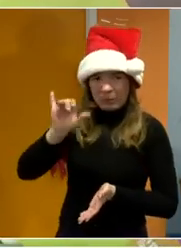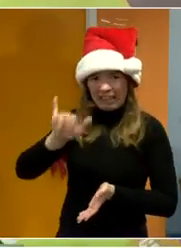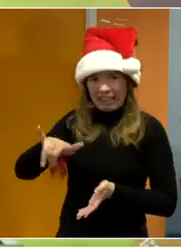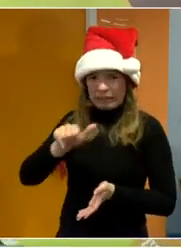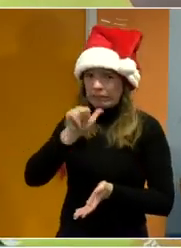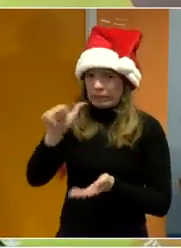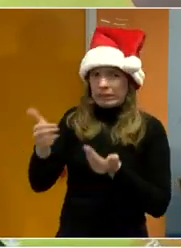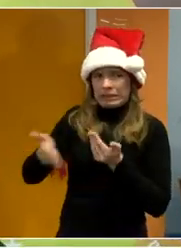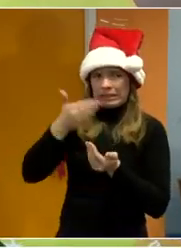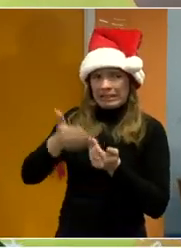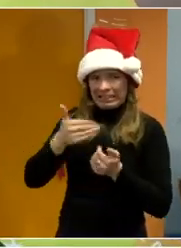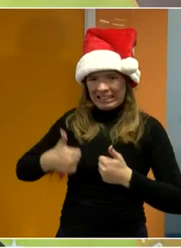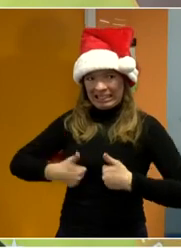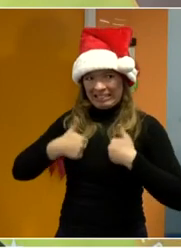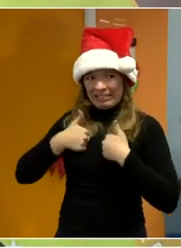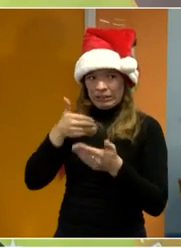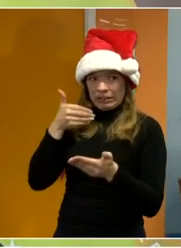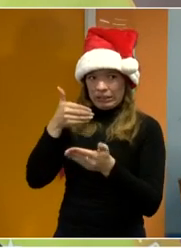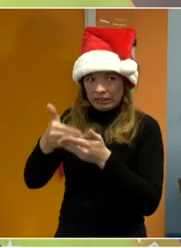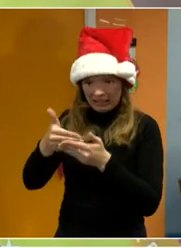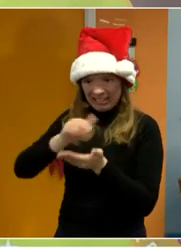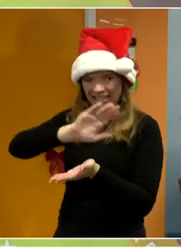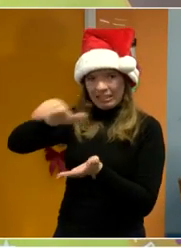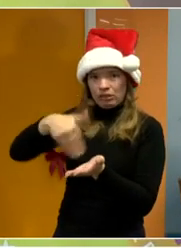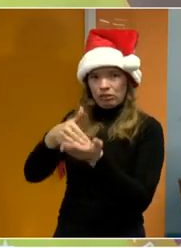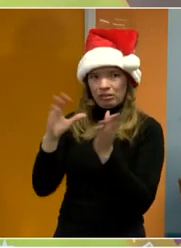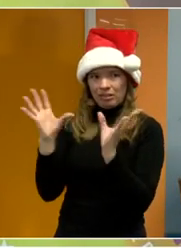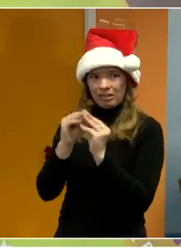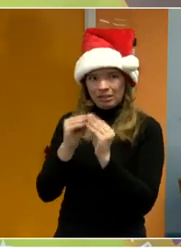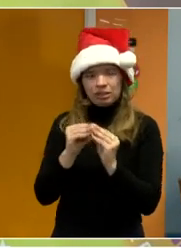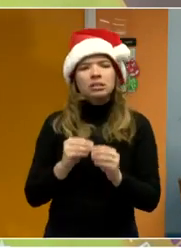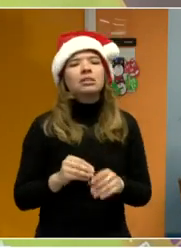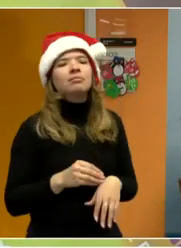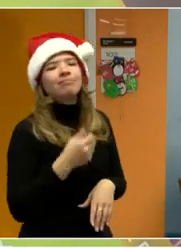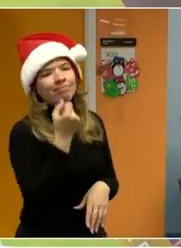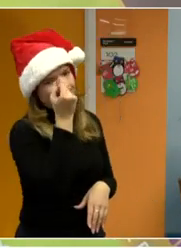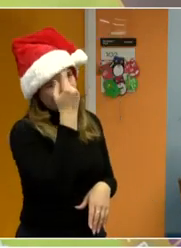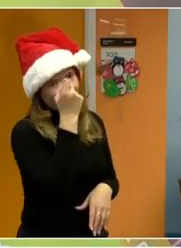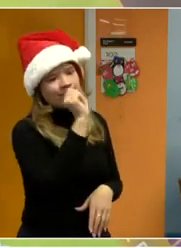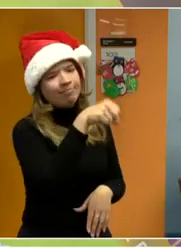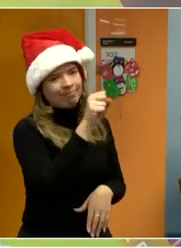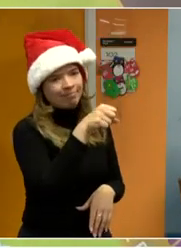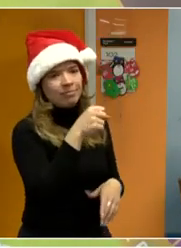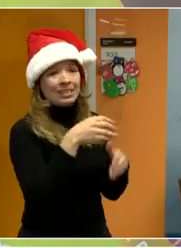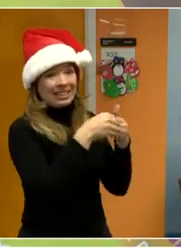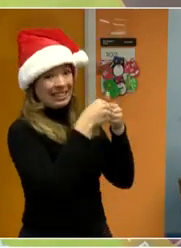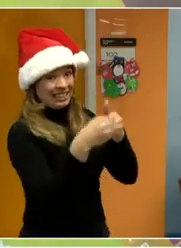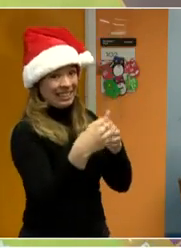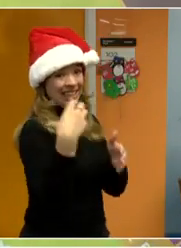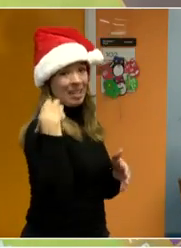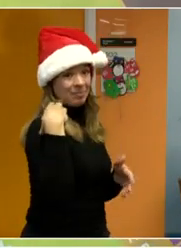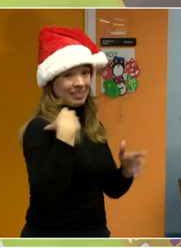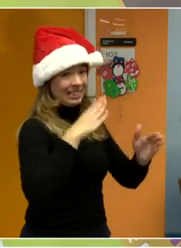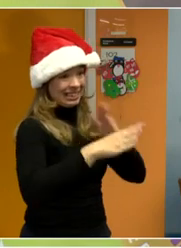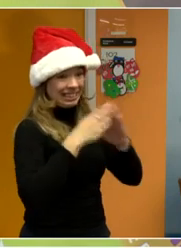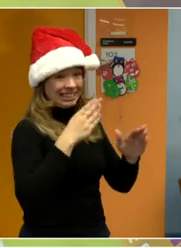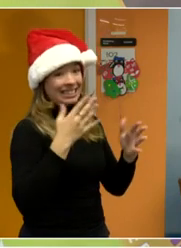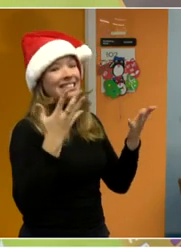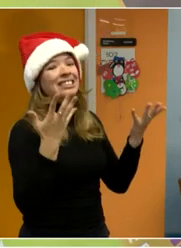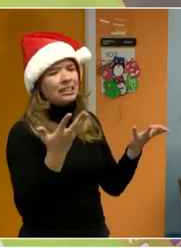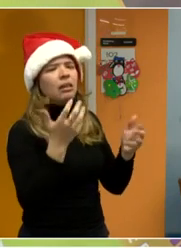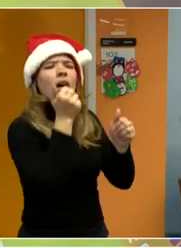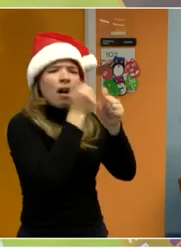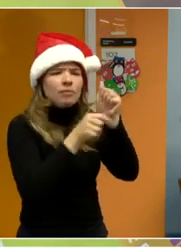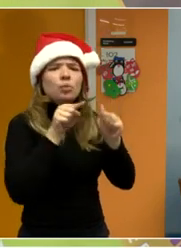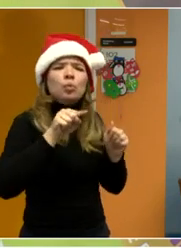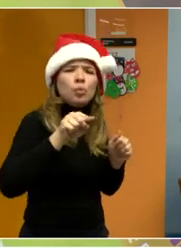center. Well, we're a global capital city, Sam, and so everybody would